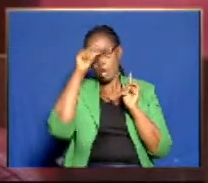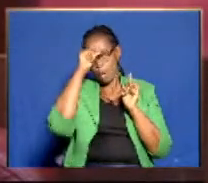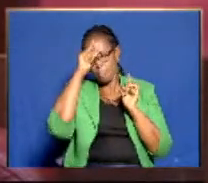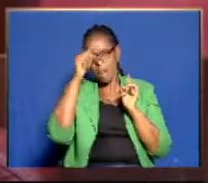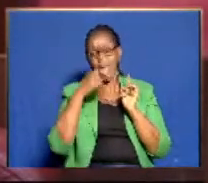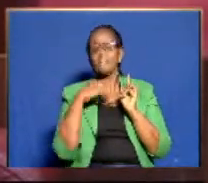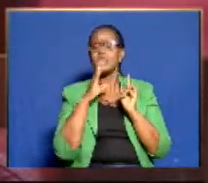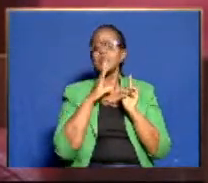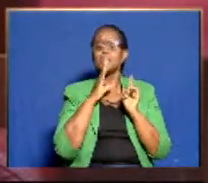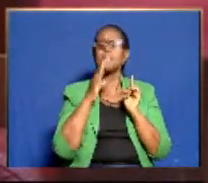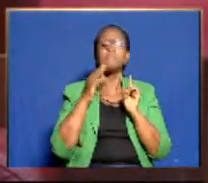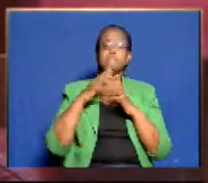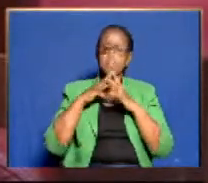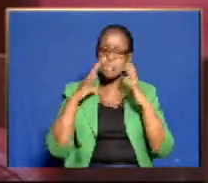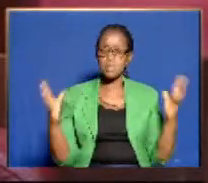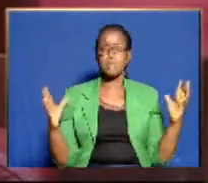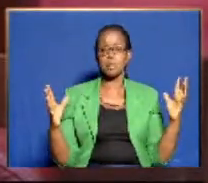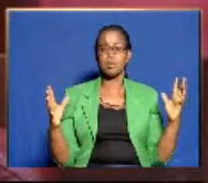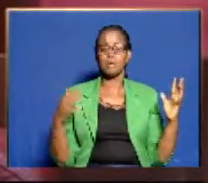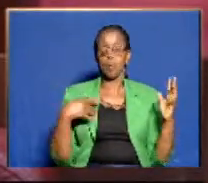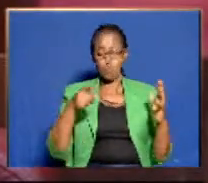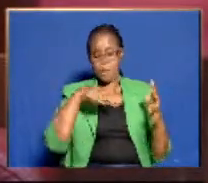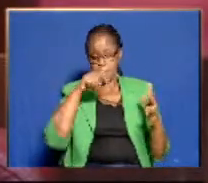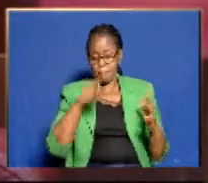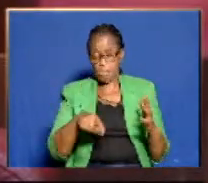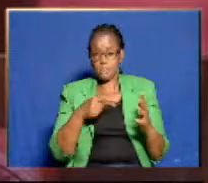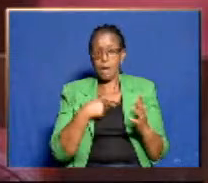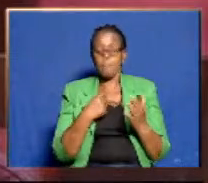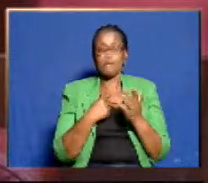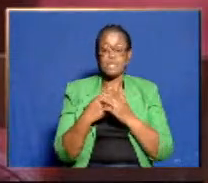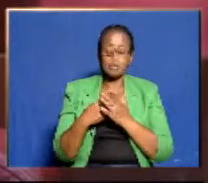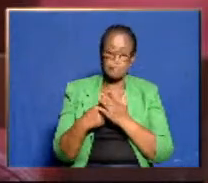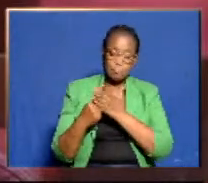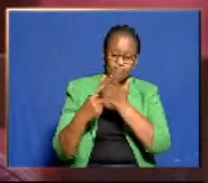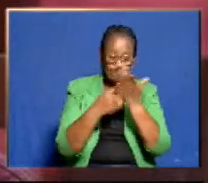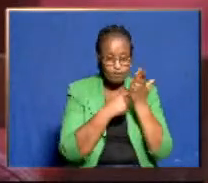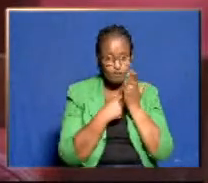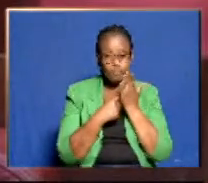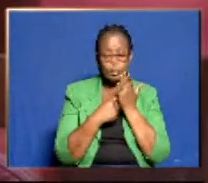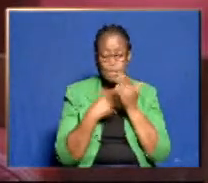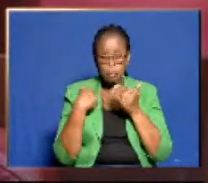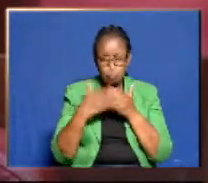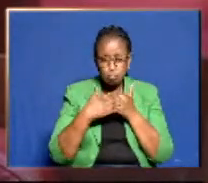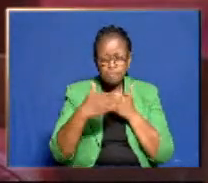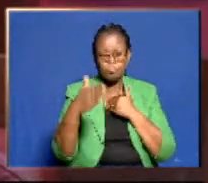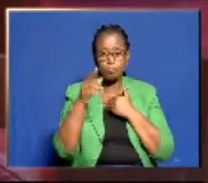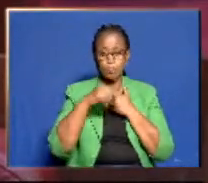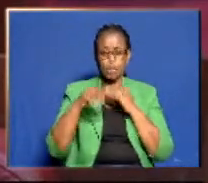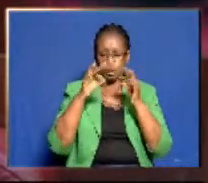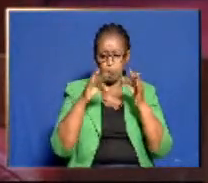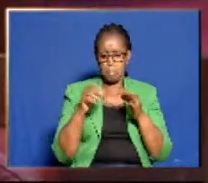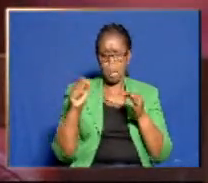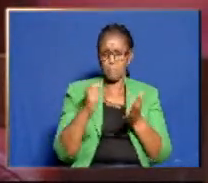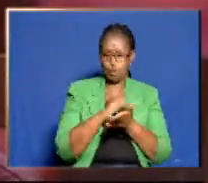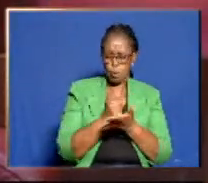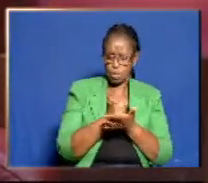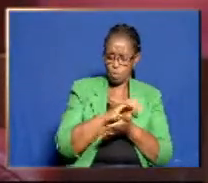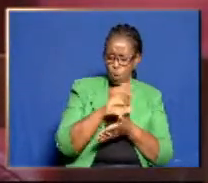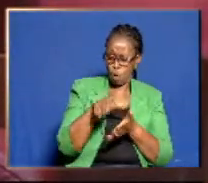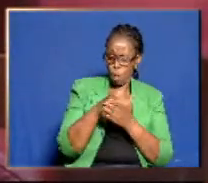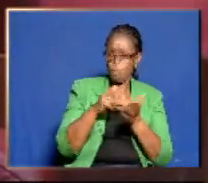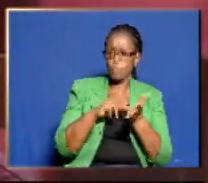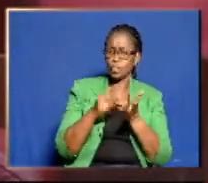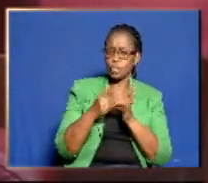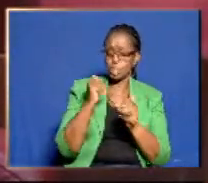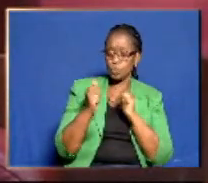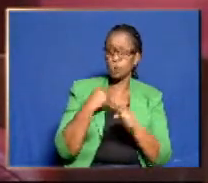country, must have a conversation, and going forward, National Treasury must audit all the projects that are done in this country so that we